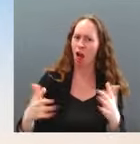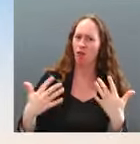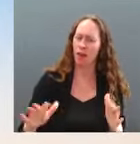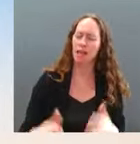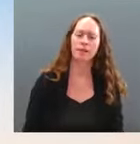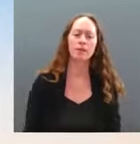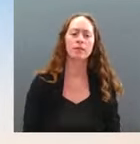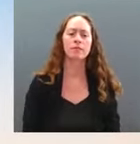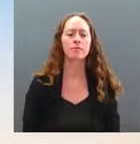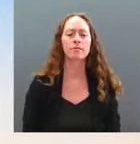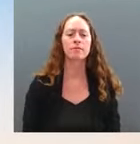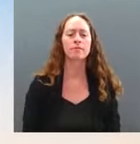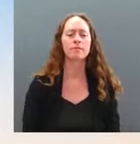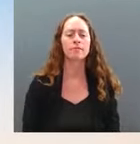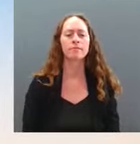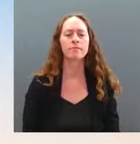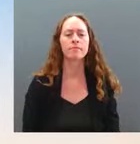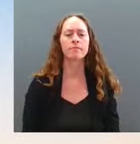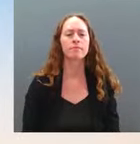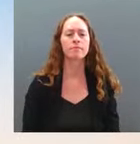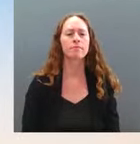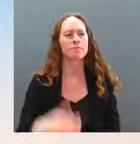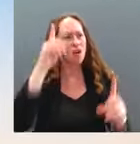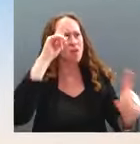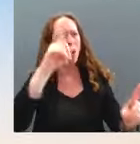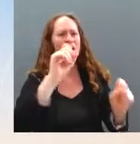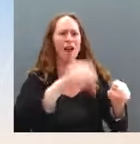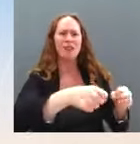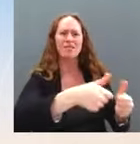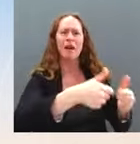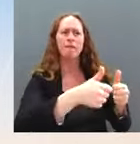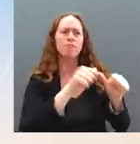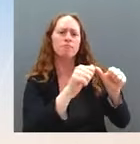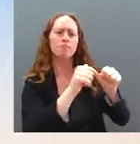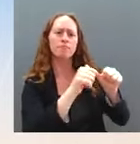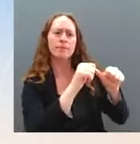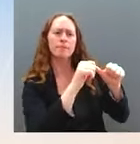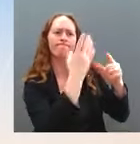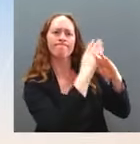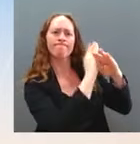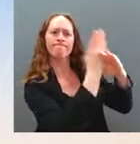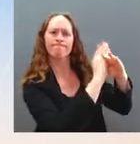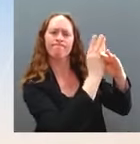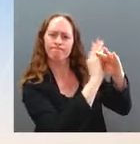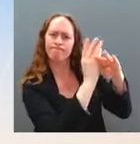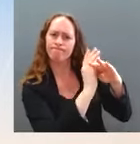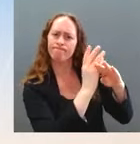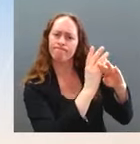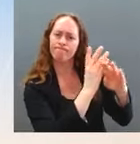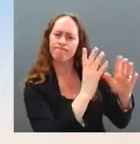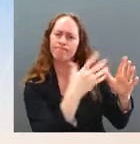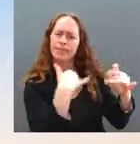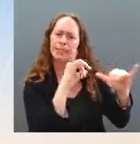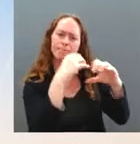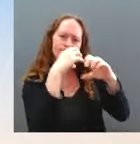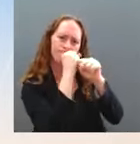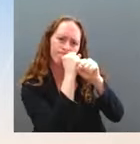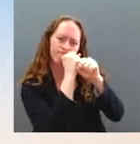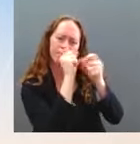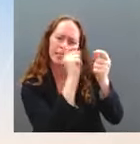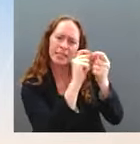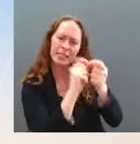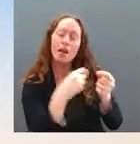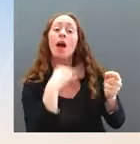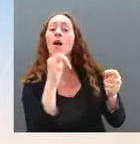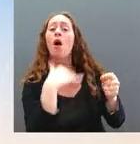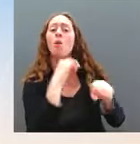conveying is that we'll continue to work with our partners and allies in meeting the needs and the requests that the Ukrainians have put forward. And then